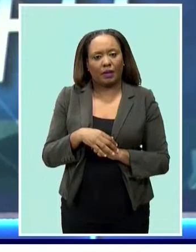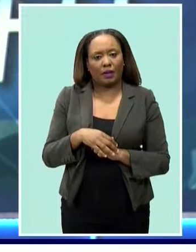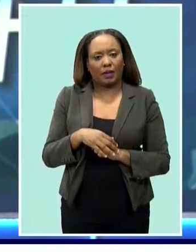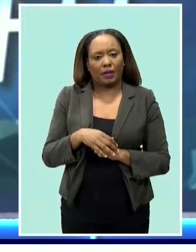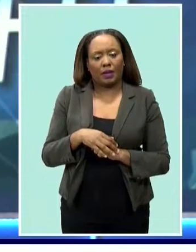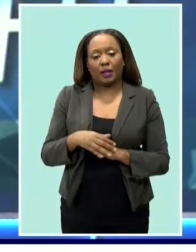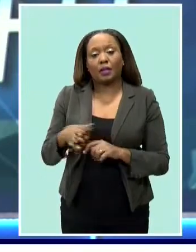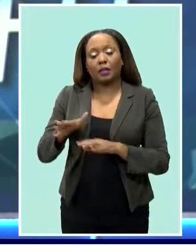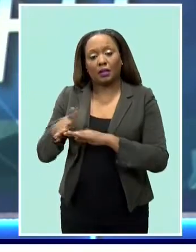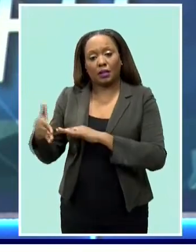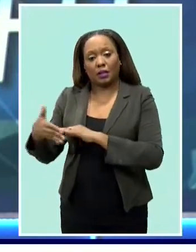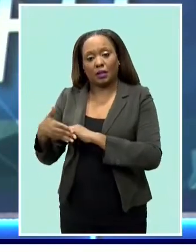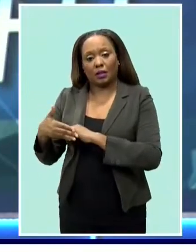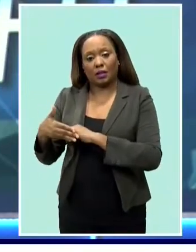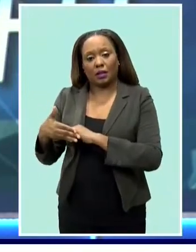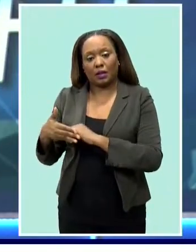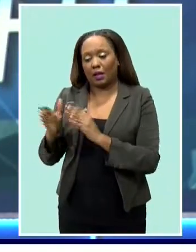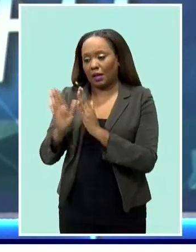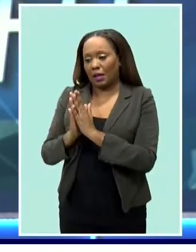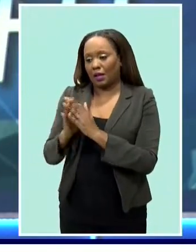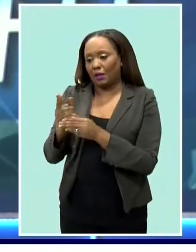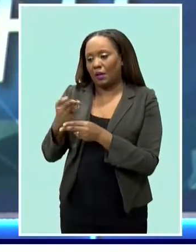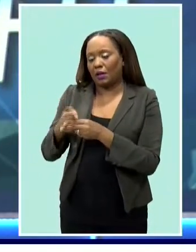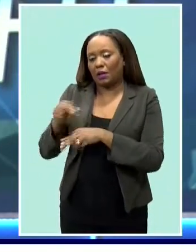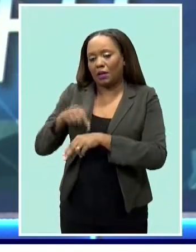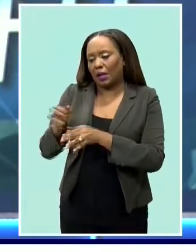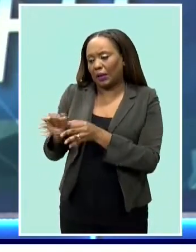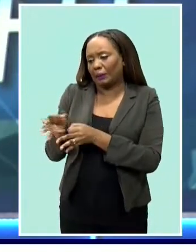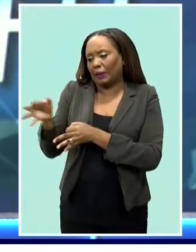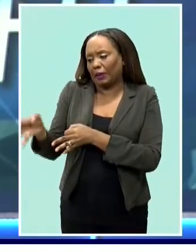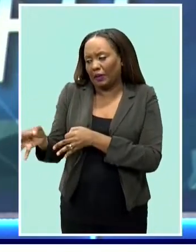with that request, Jamaica has asked for a temporary reprieve.